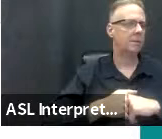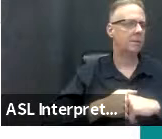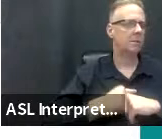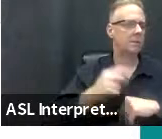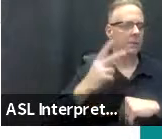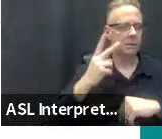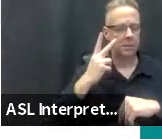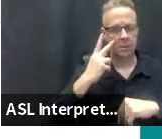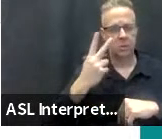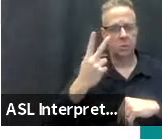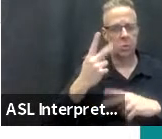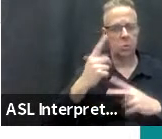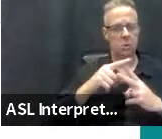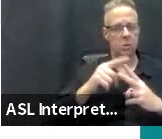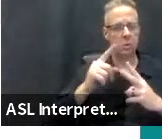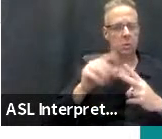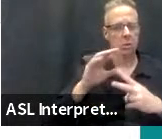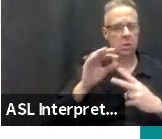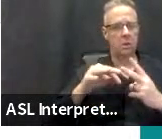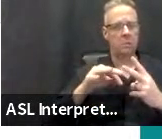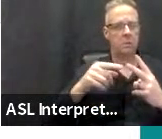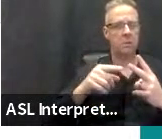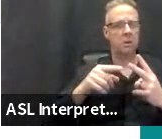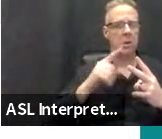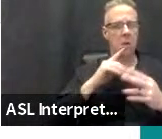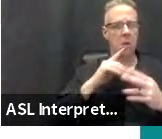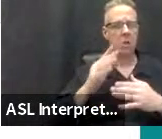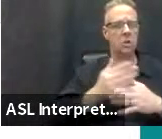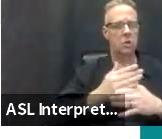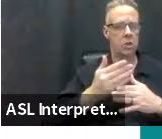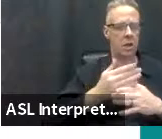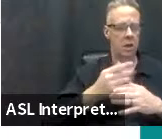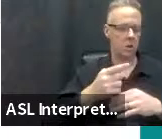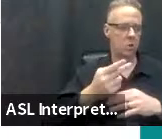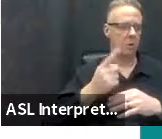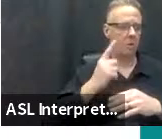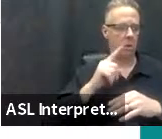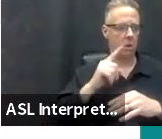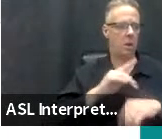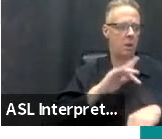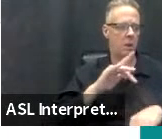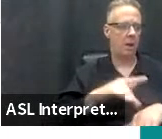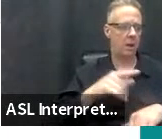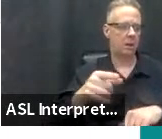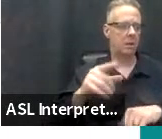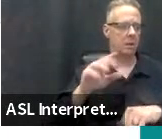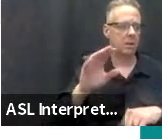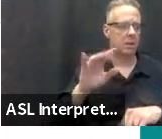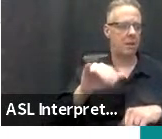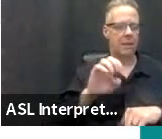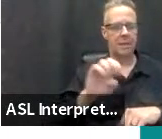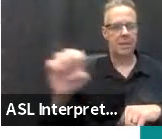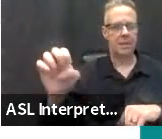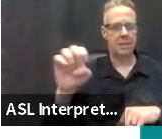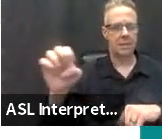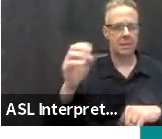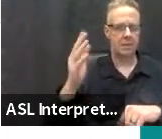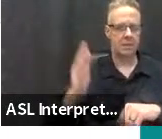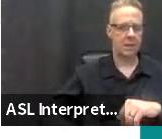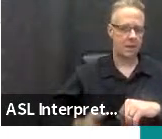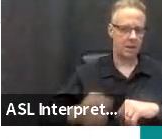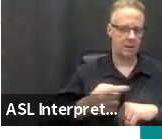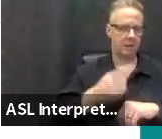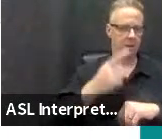each of these two options is the shared use path landing on the east side of